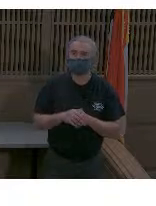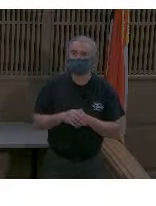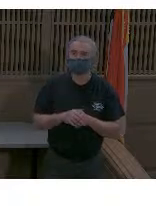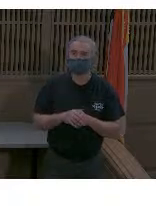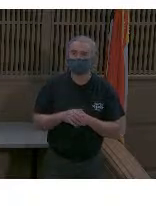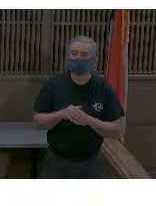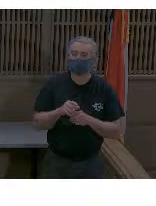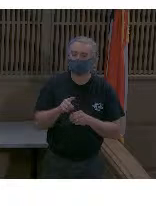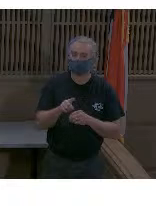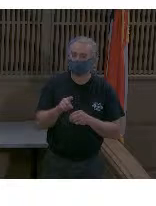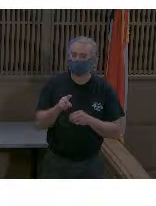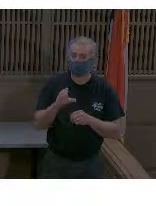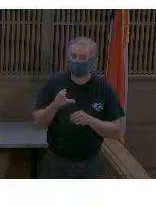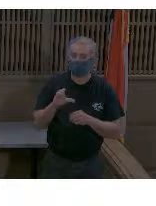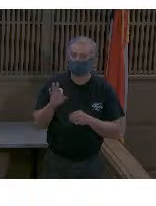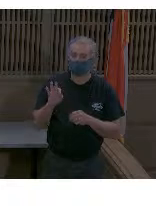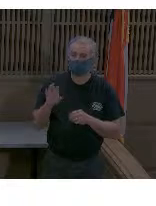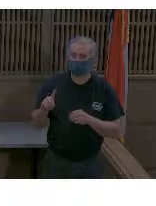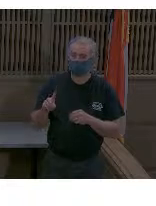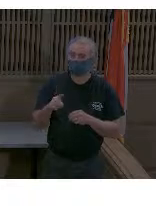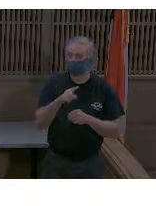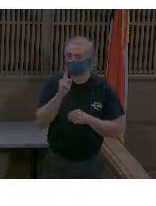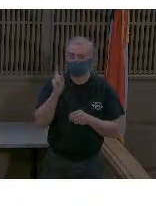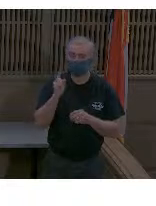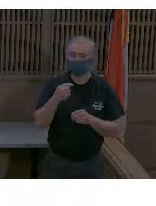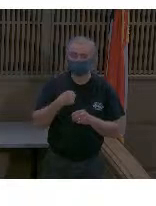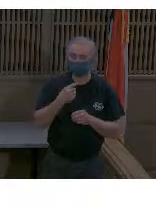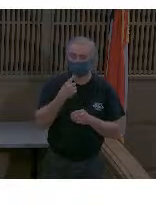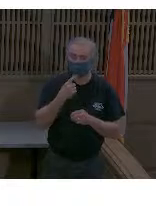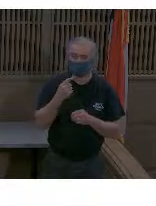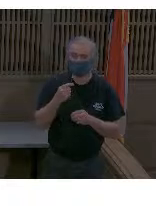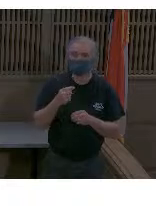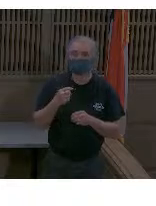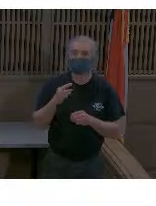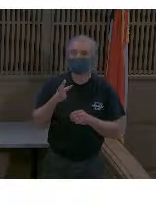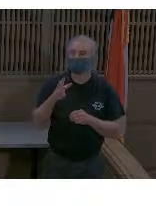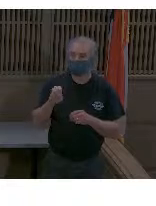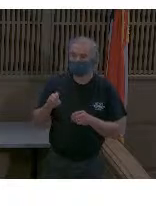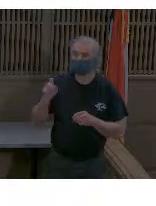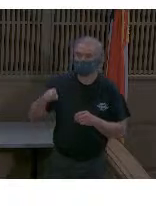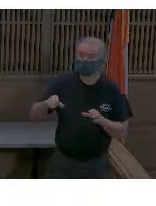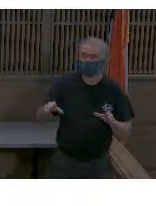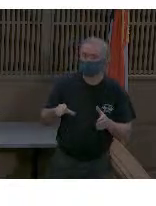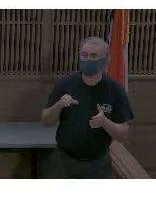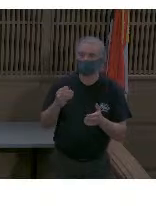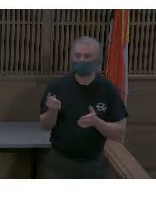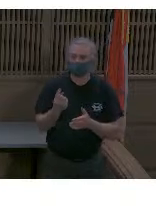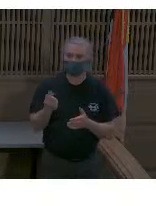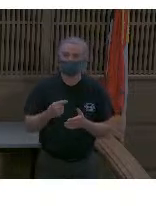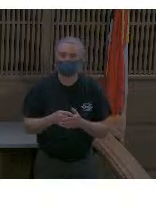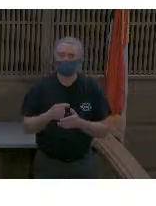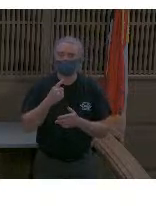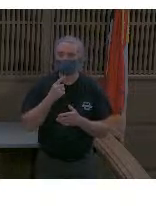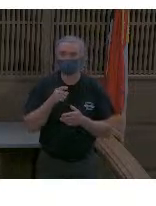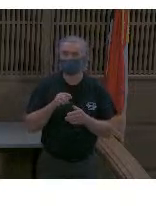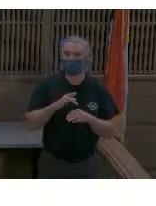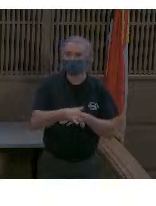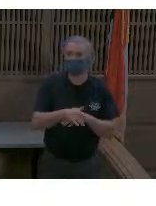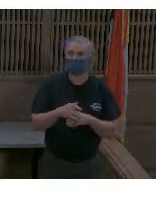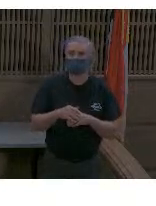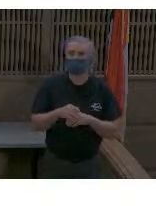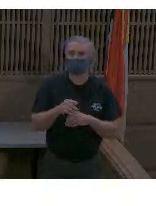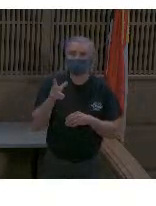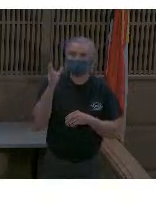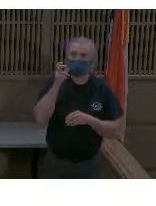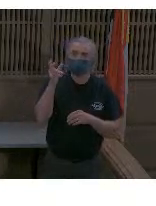191 blacks. So I can say it. We must do something. As they said earlier, we listen to